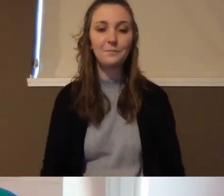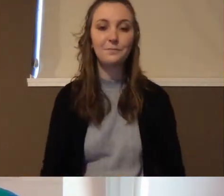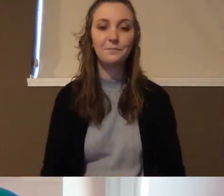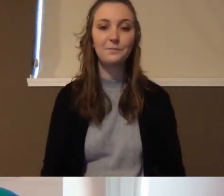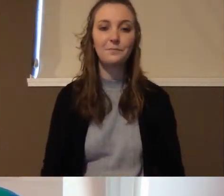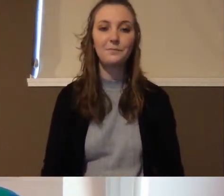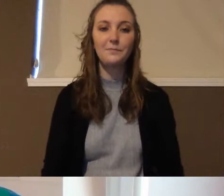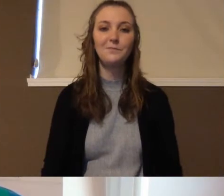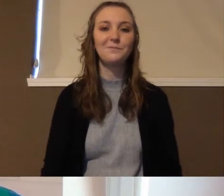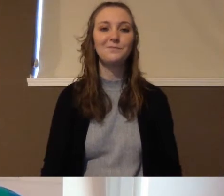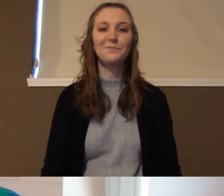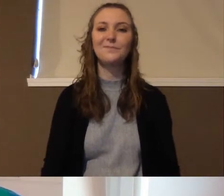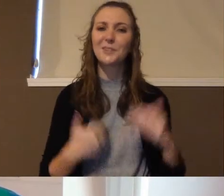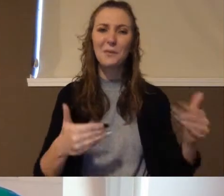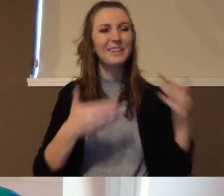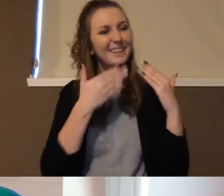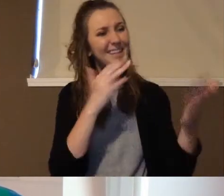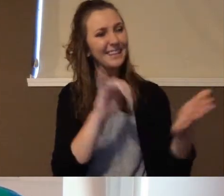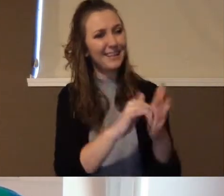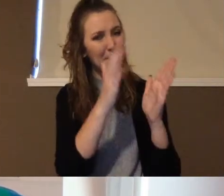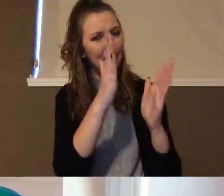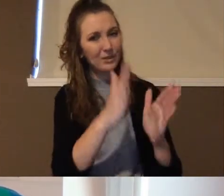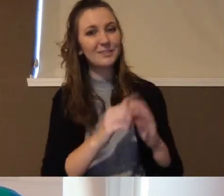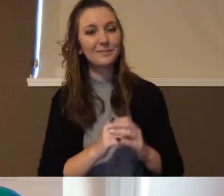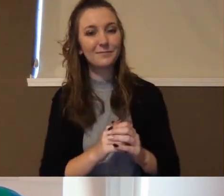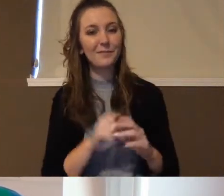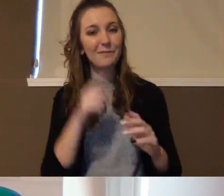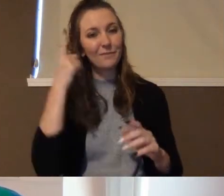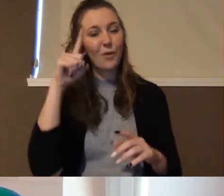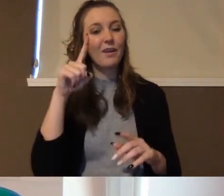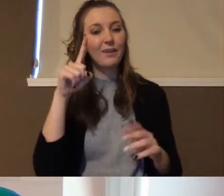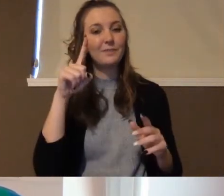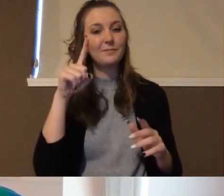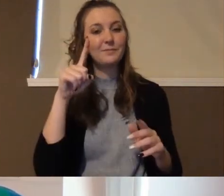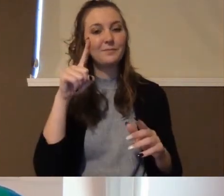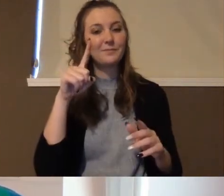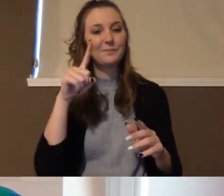them for loosing you